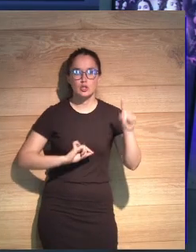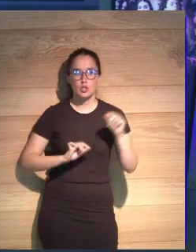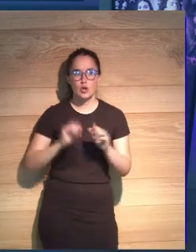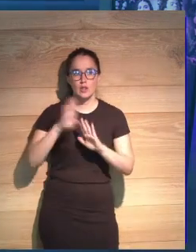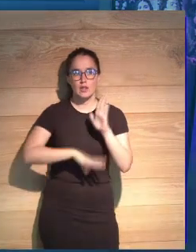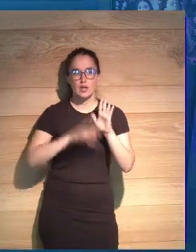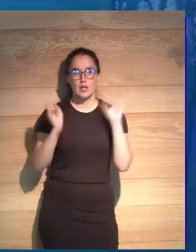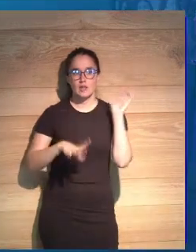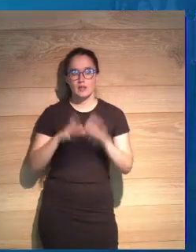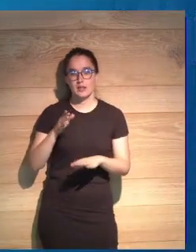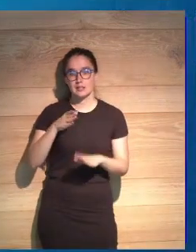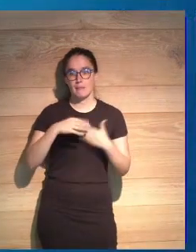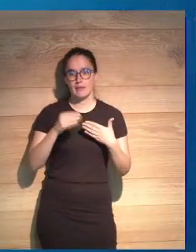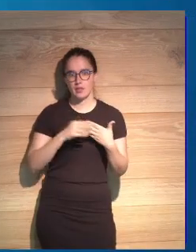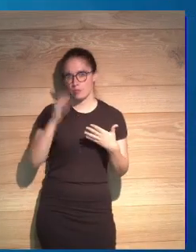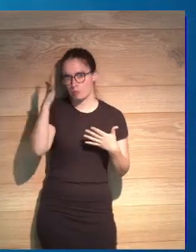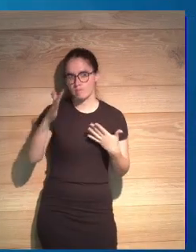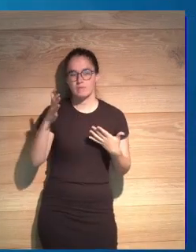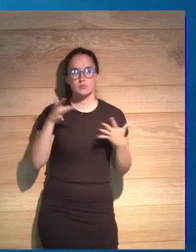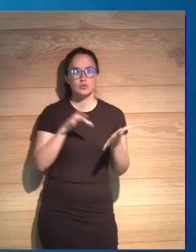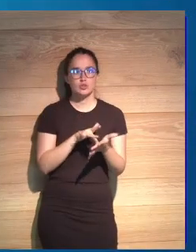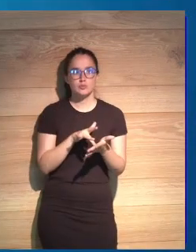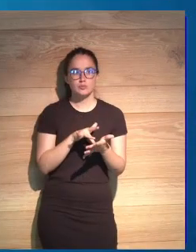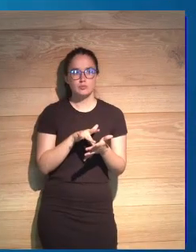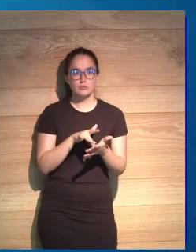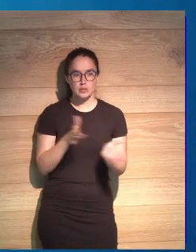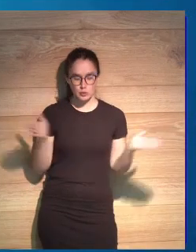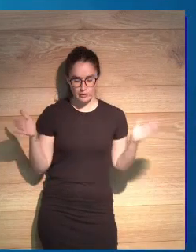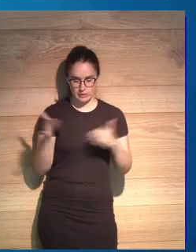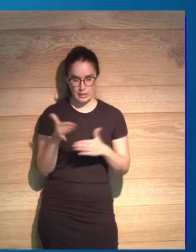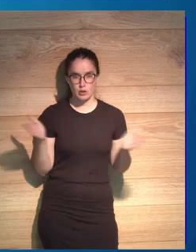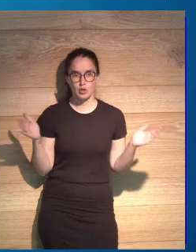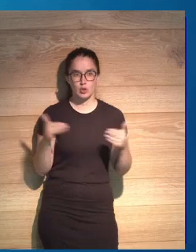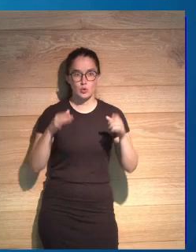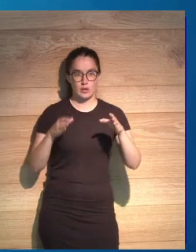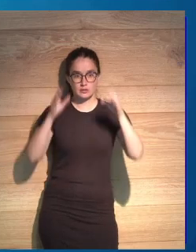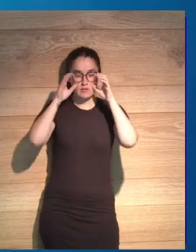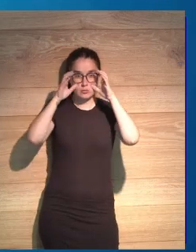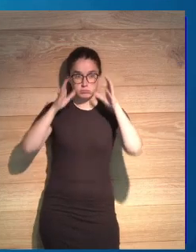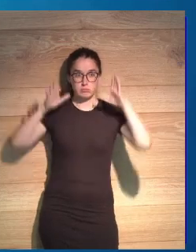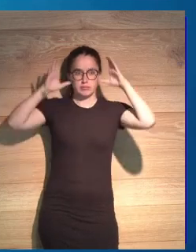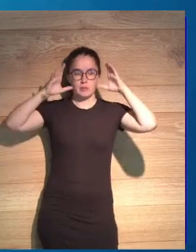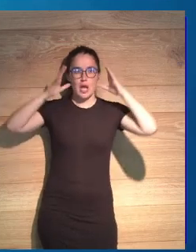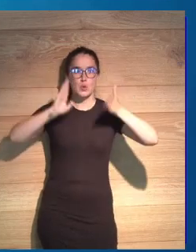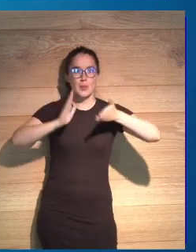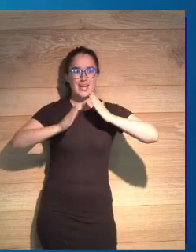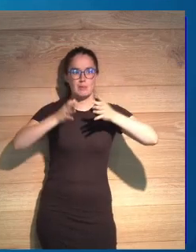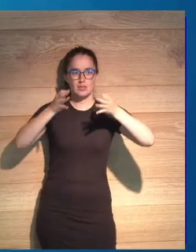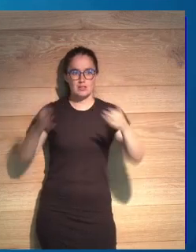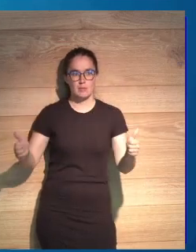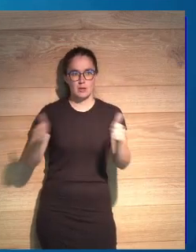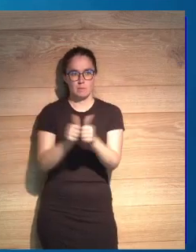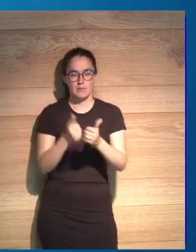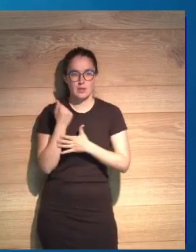see other images. This is the recipe selector. The patient is in a